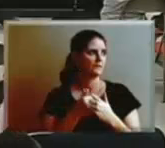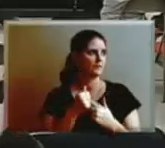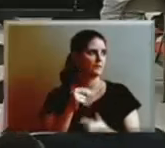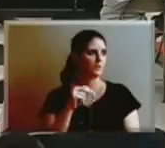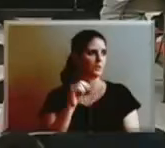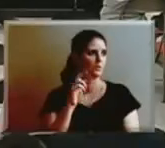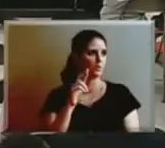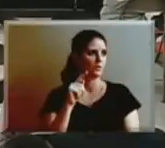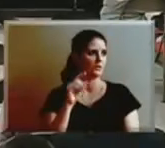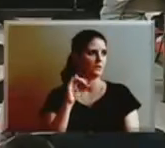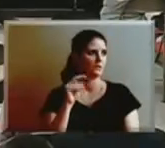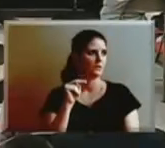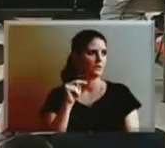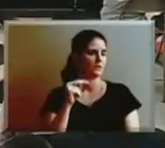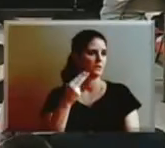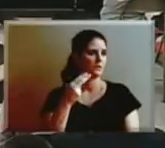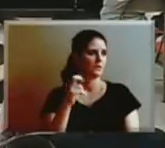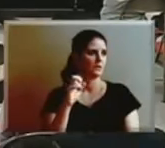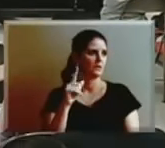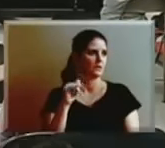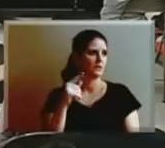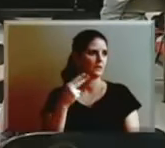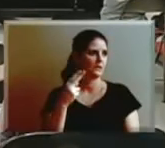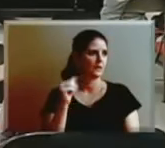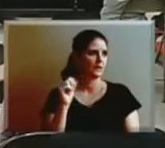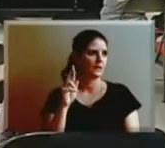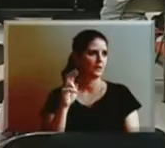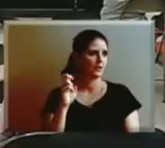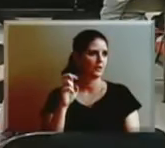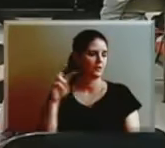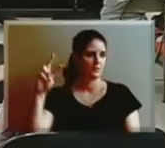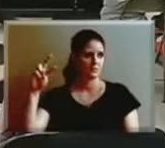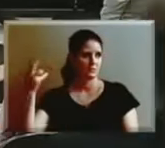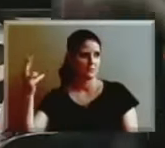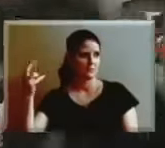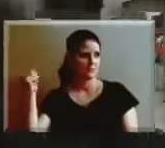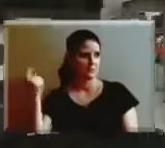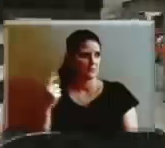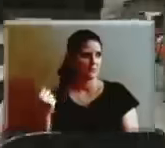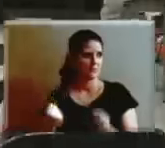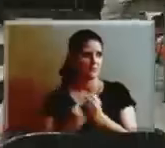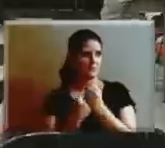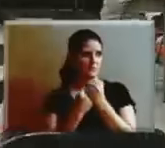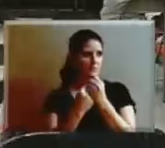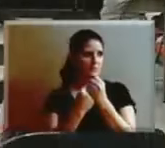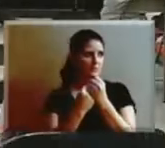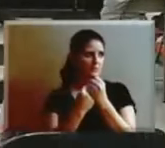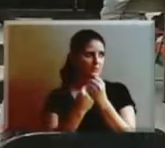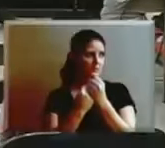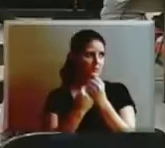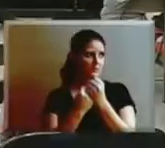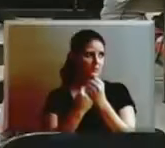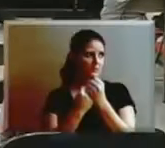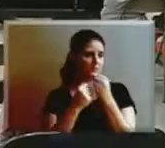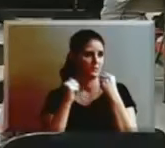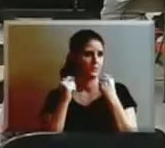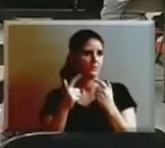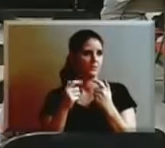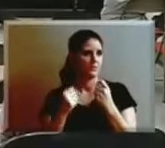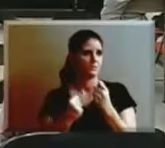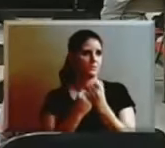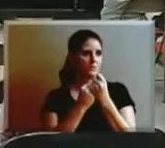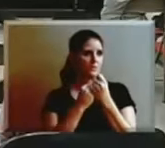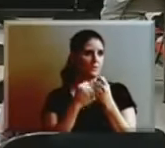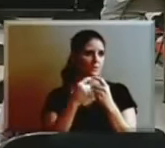Healthcare. Ms. Haddad, second, Mr. Jones, and all those in favor. Everyone's in favor,